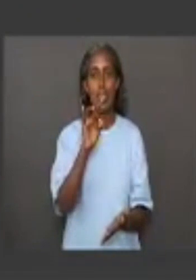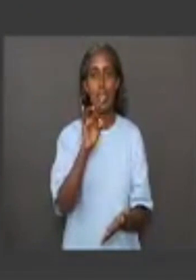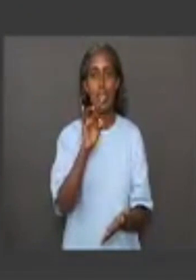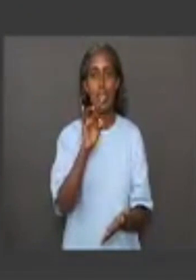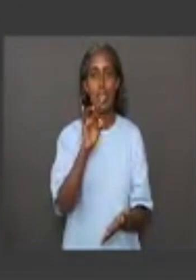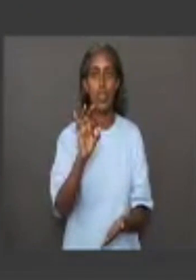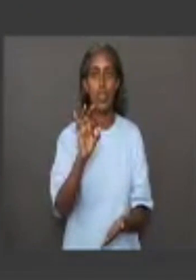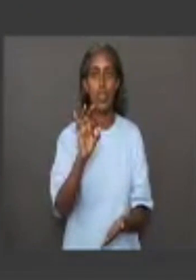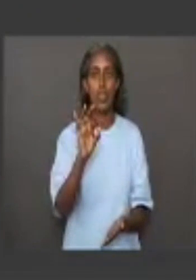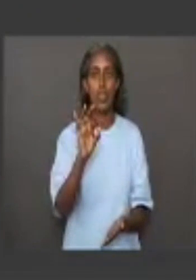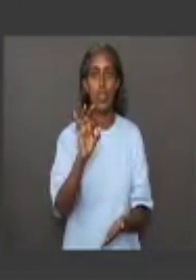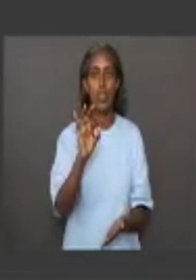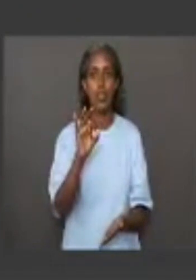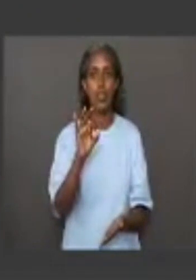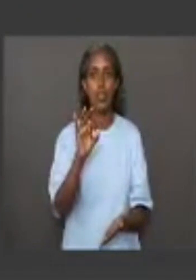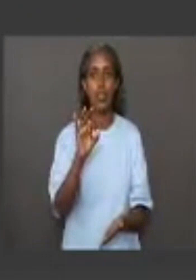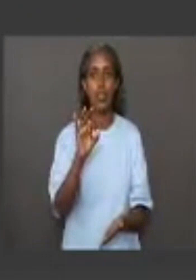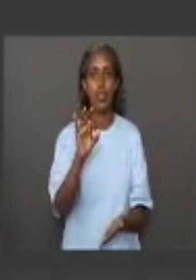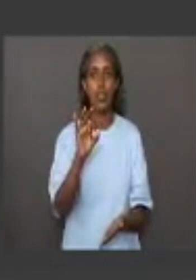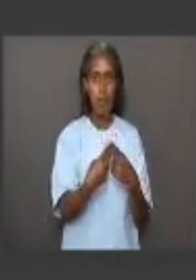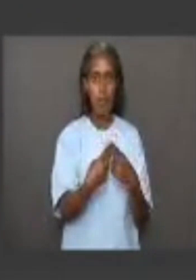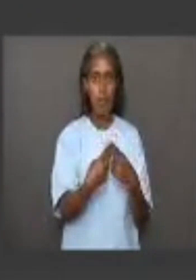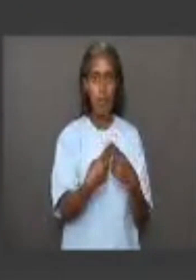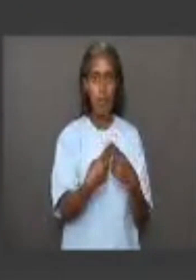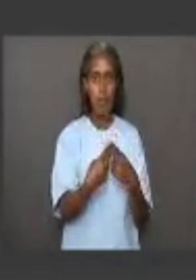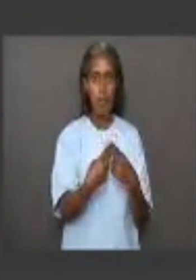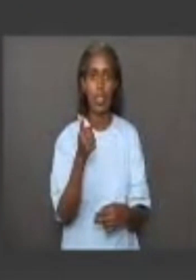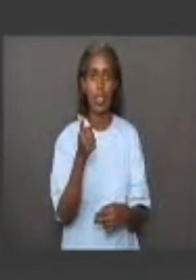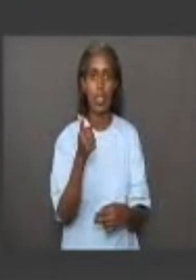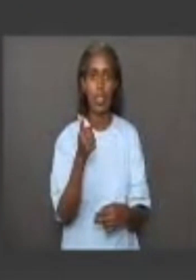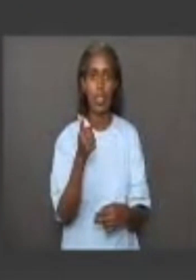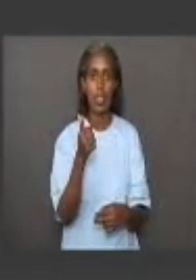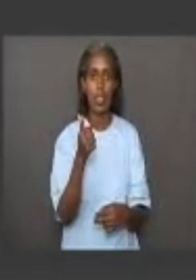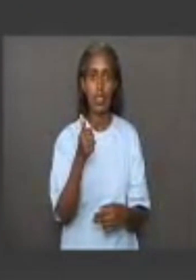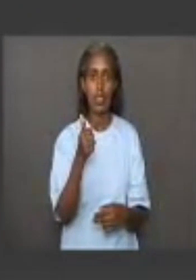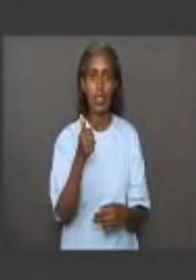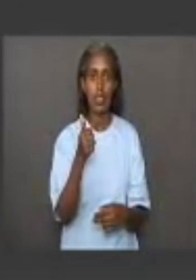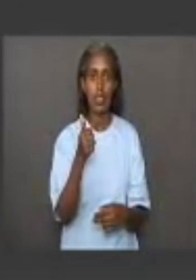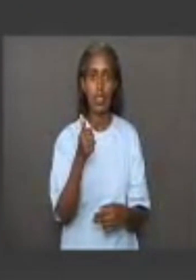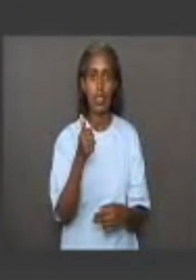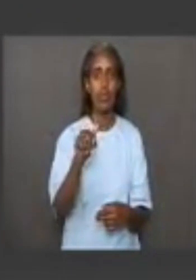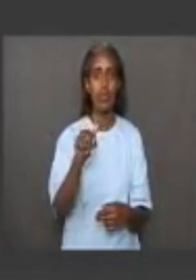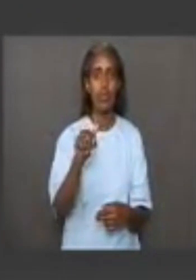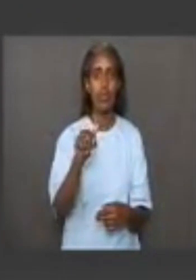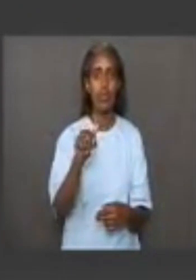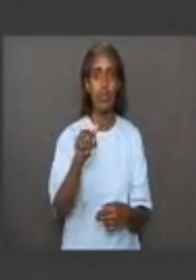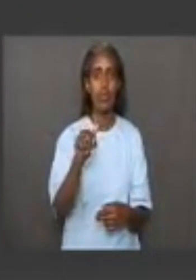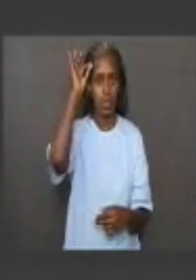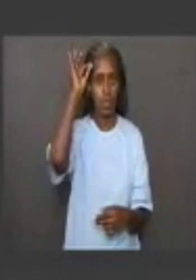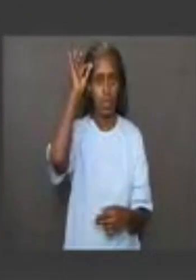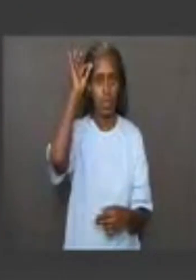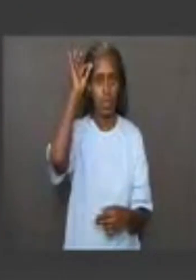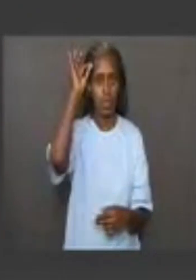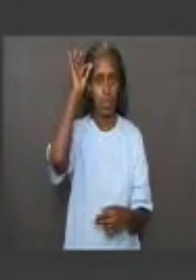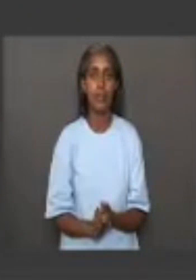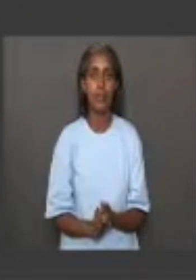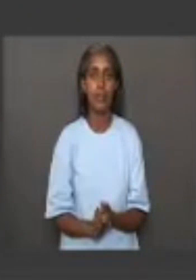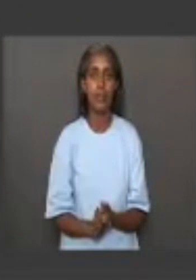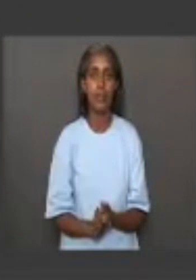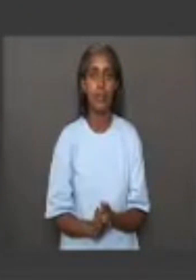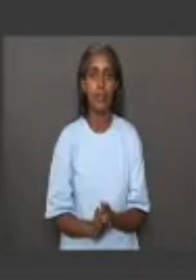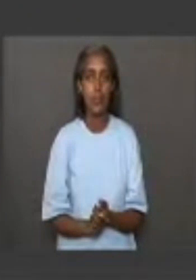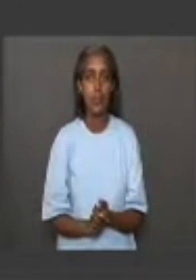2.89 times 10 to the power of 9. How?